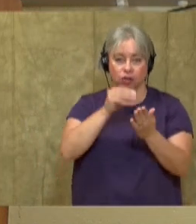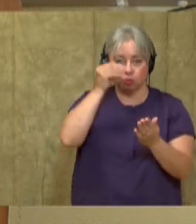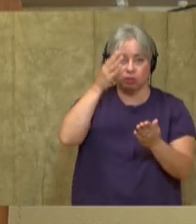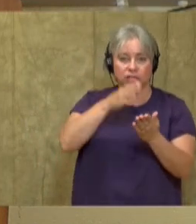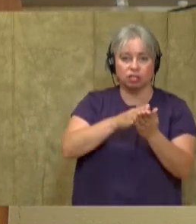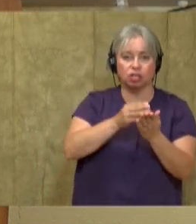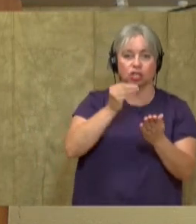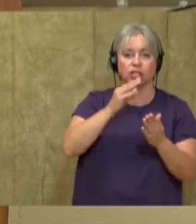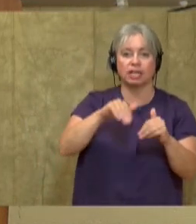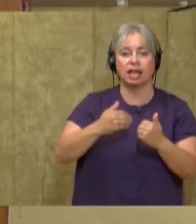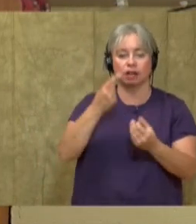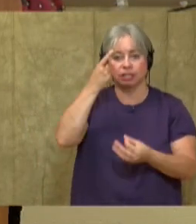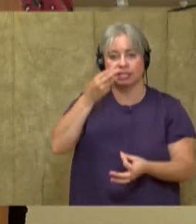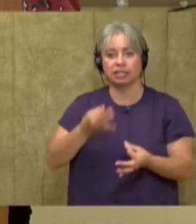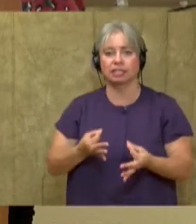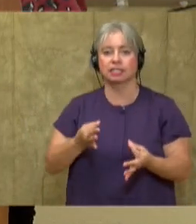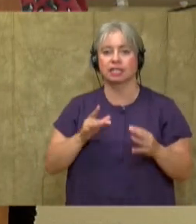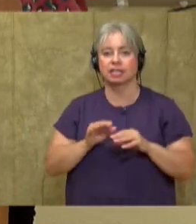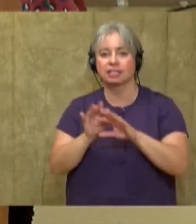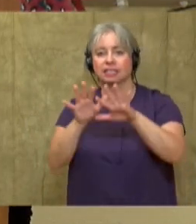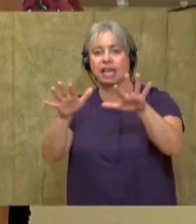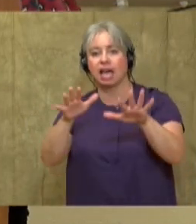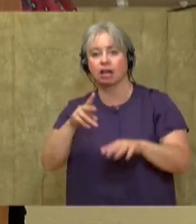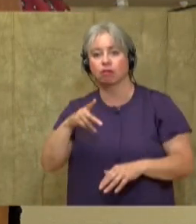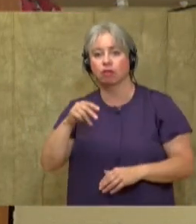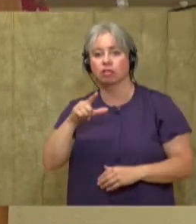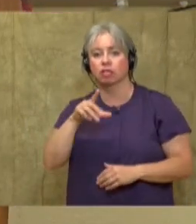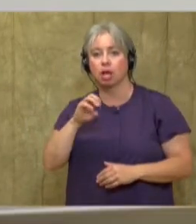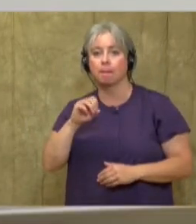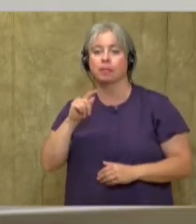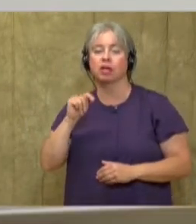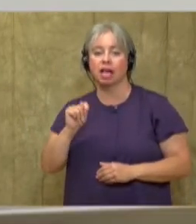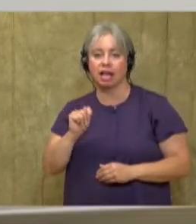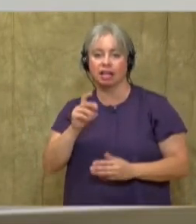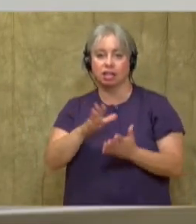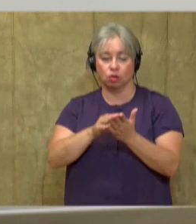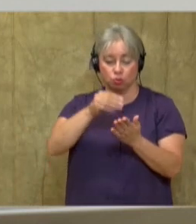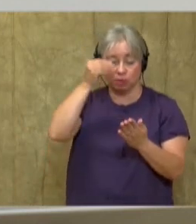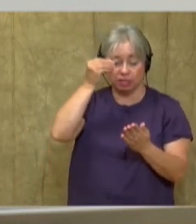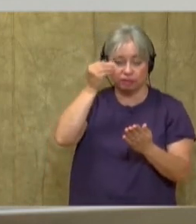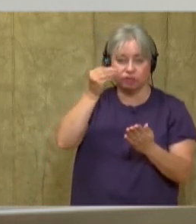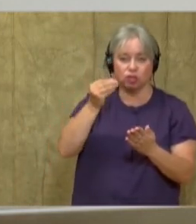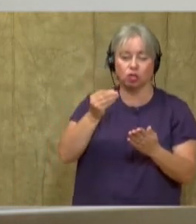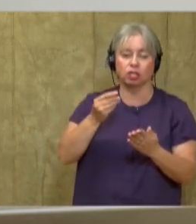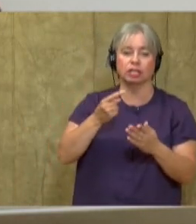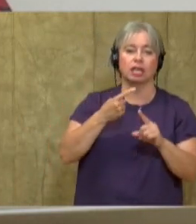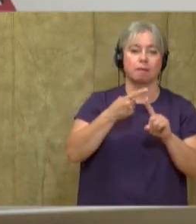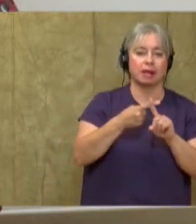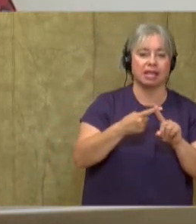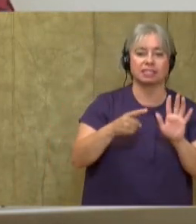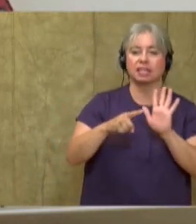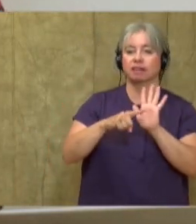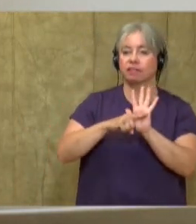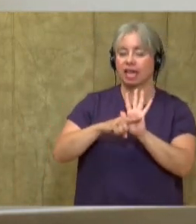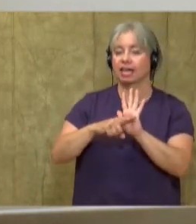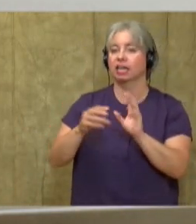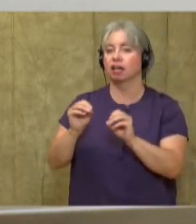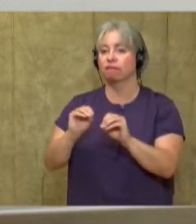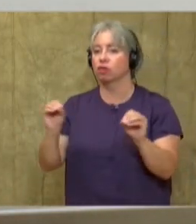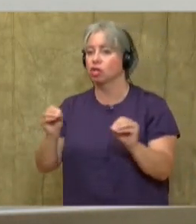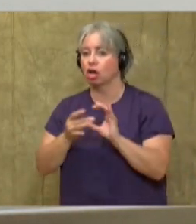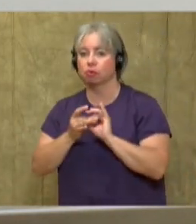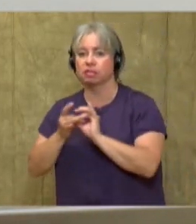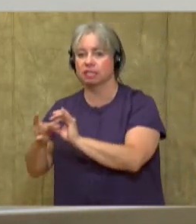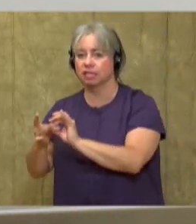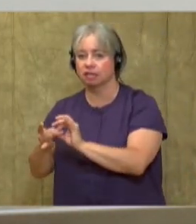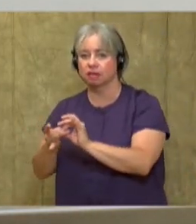plot. We determined its association, whether it was a positive, negative, or no association. We talked about